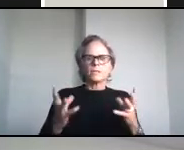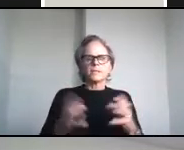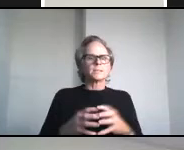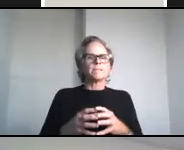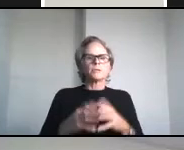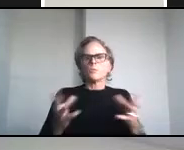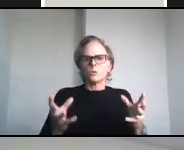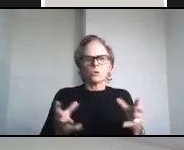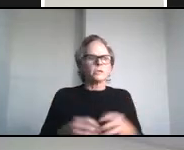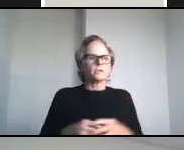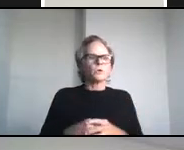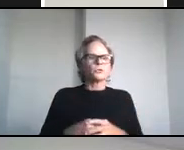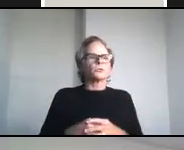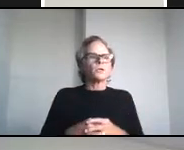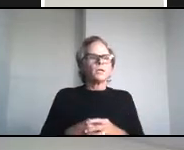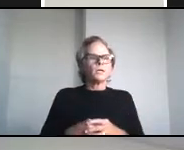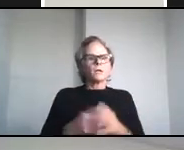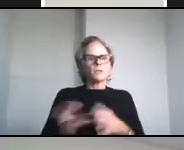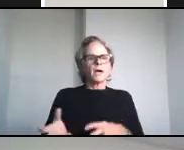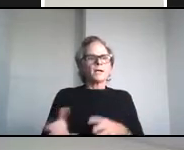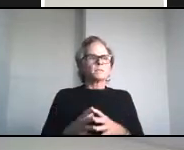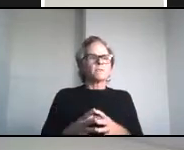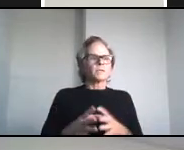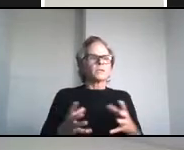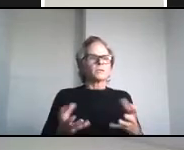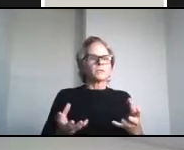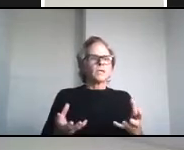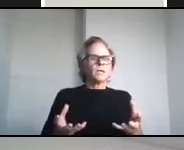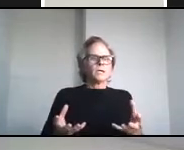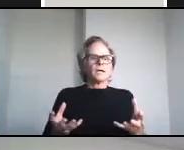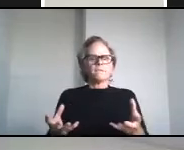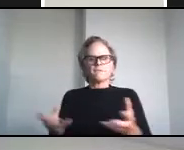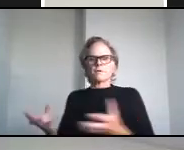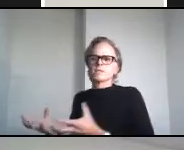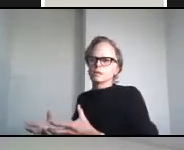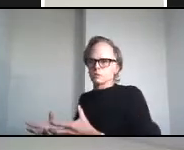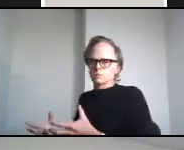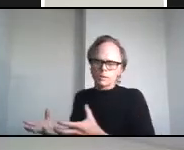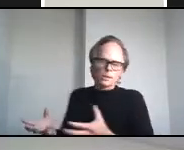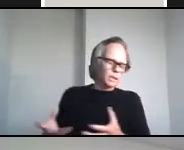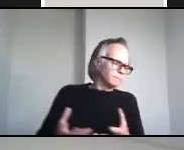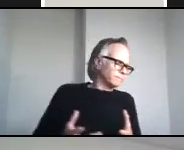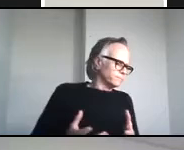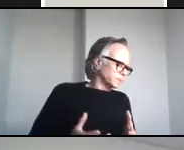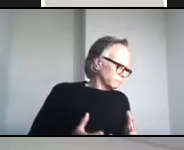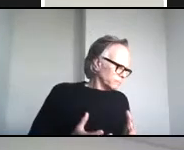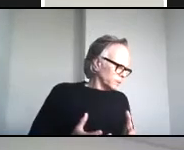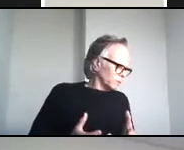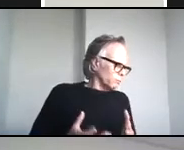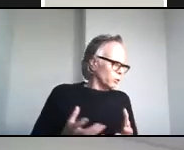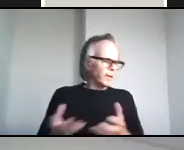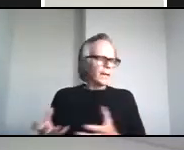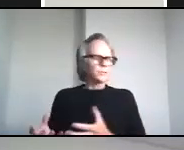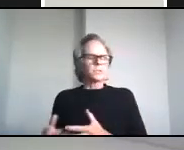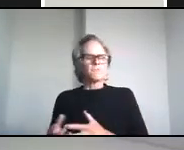about buildings and about the world and culture. On the right is Beverly Hills fairy tale,